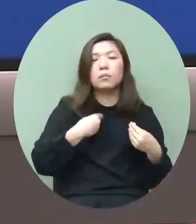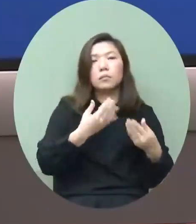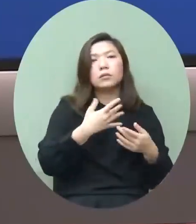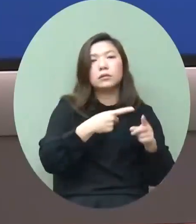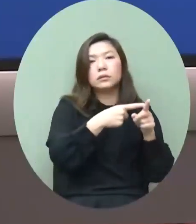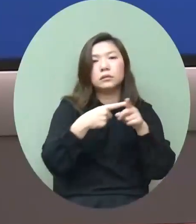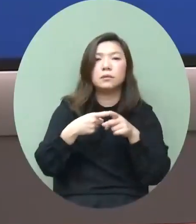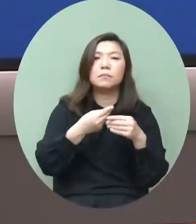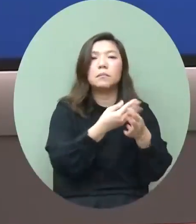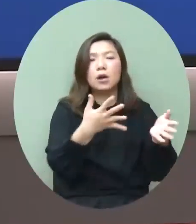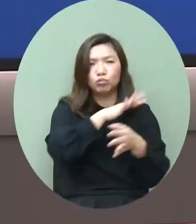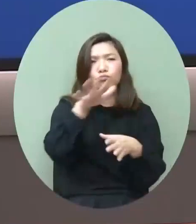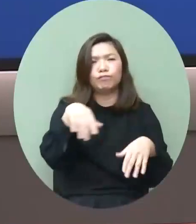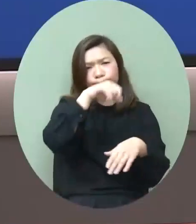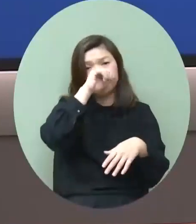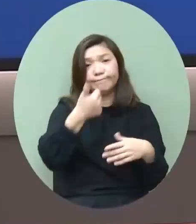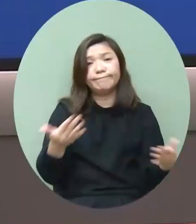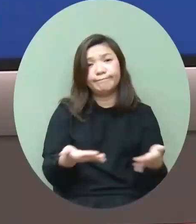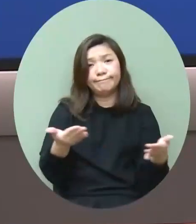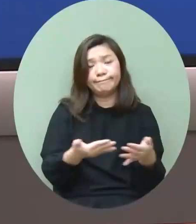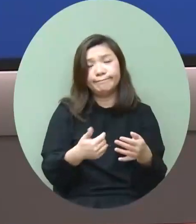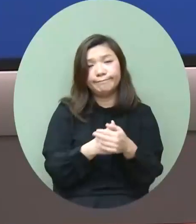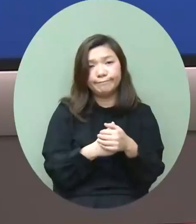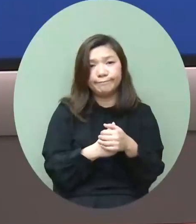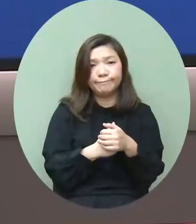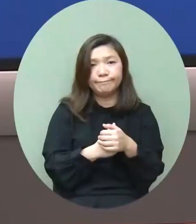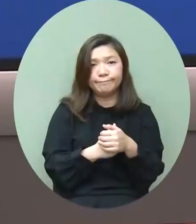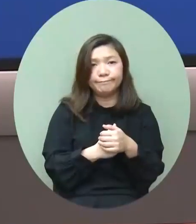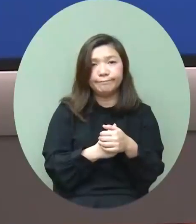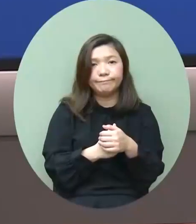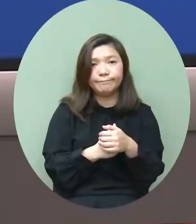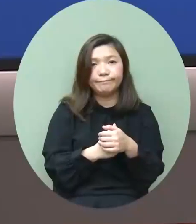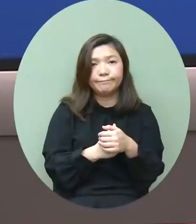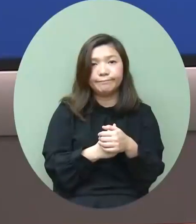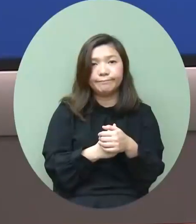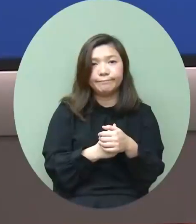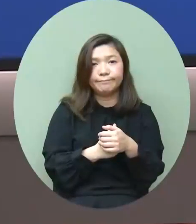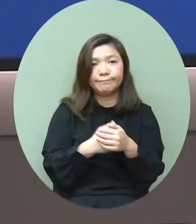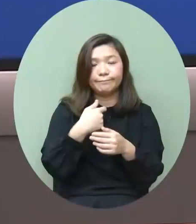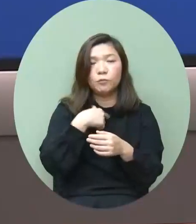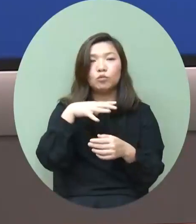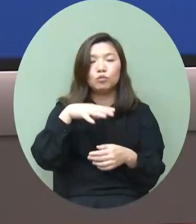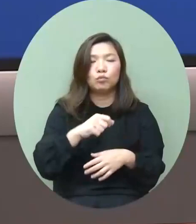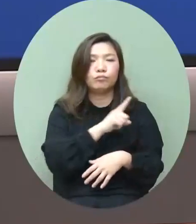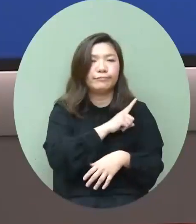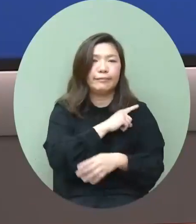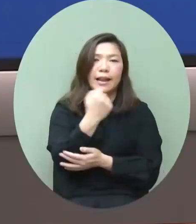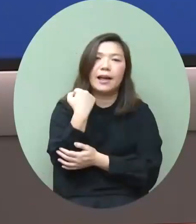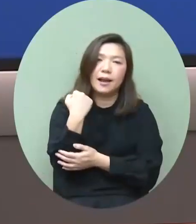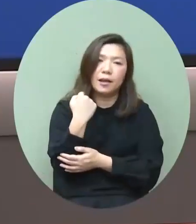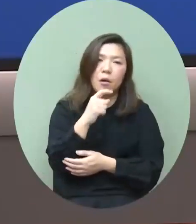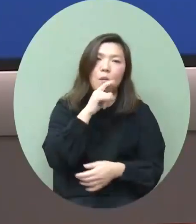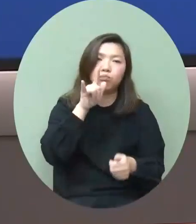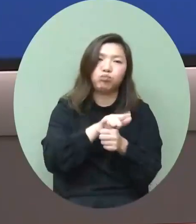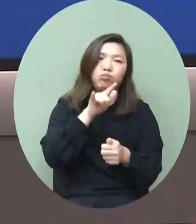epidemic And that's why we are doing our utmost in order to safeguard the health and safety